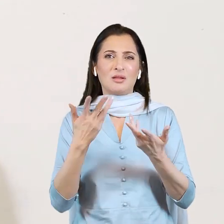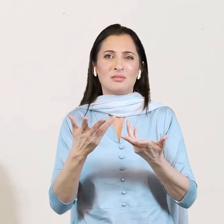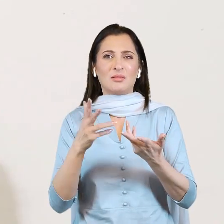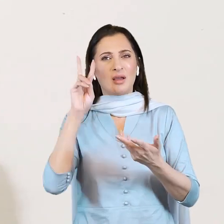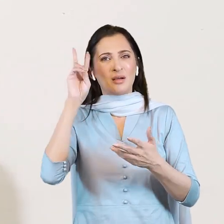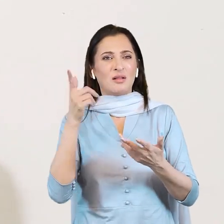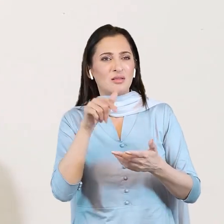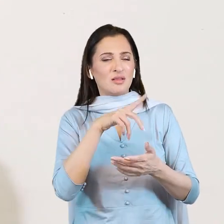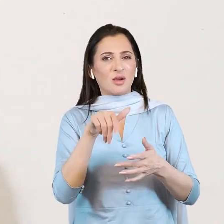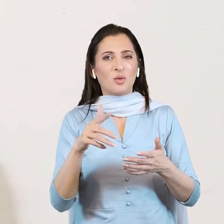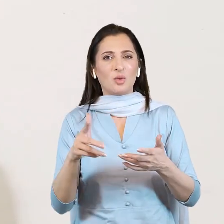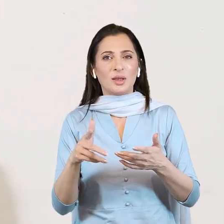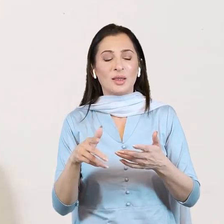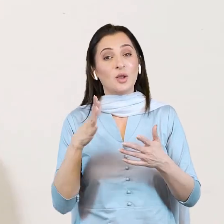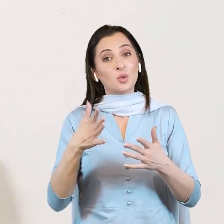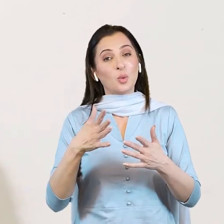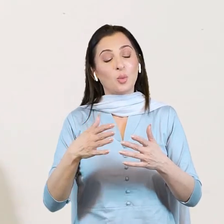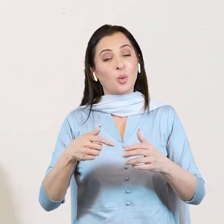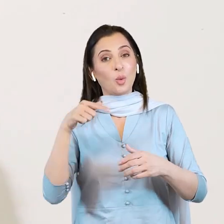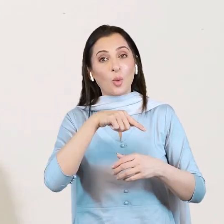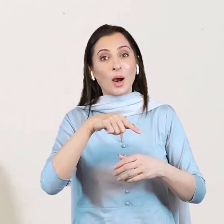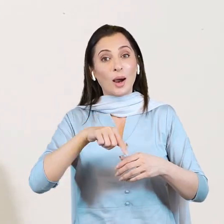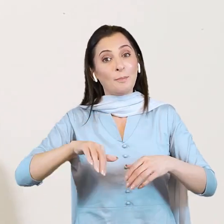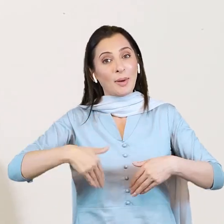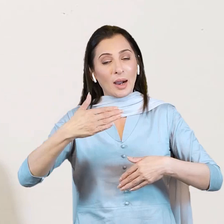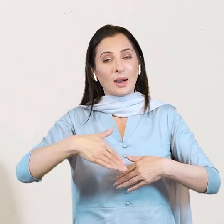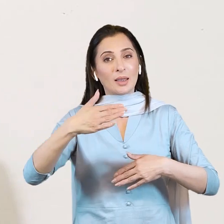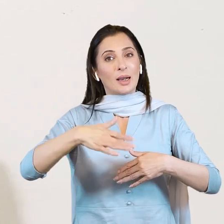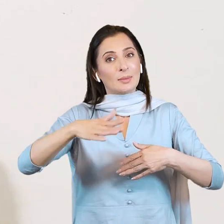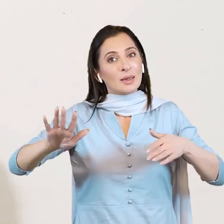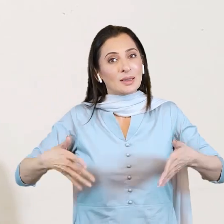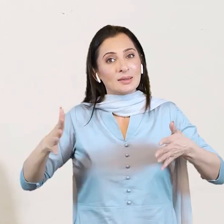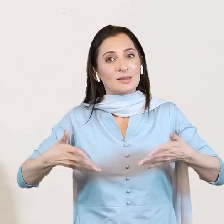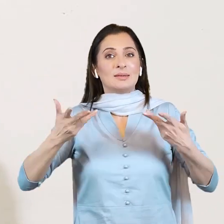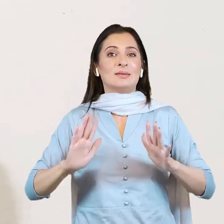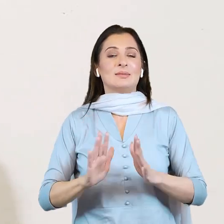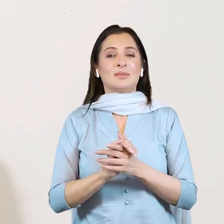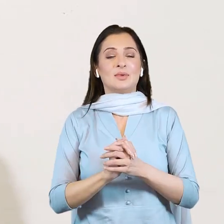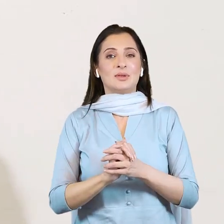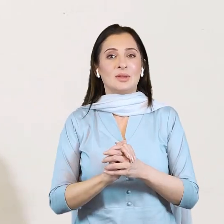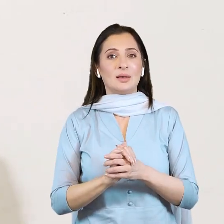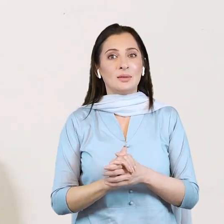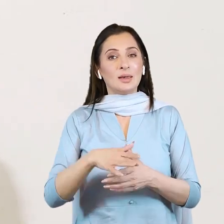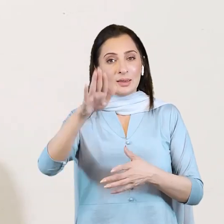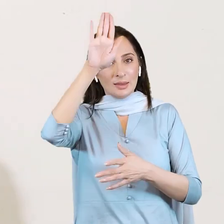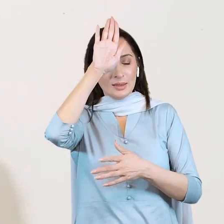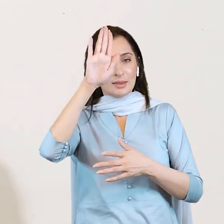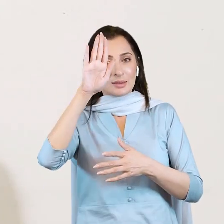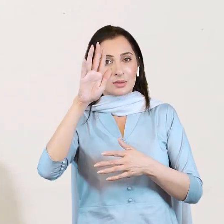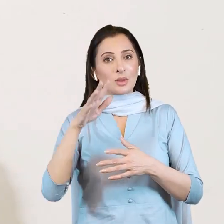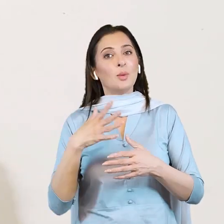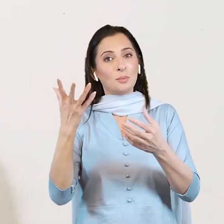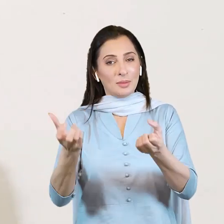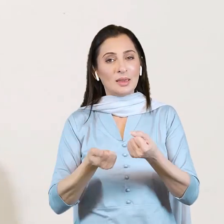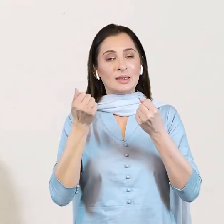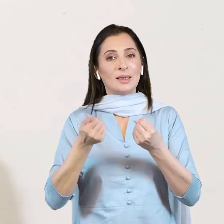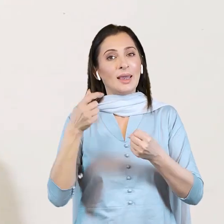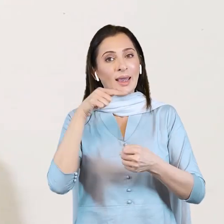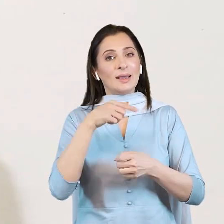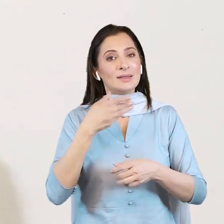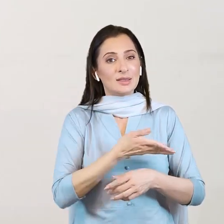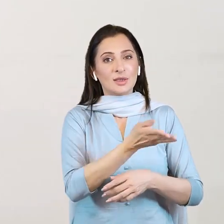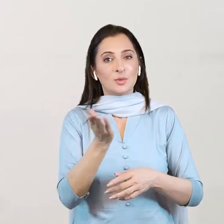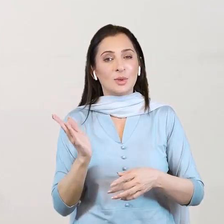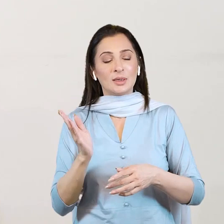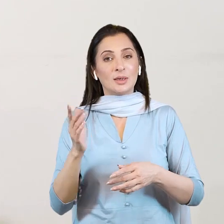out innovative solutions to challenging situations. And that's what I did. I learned to remind myself of the reason that